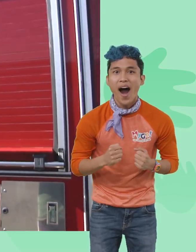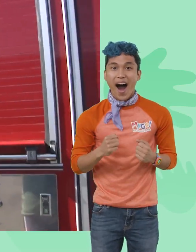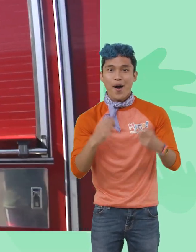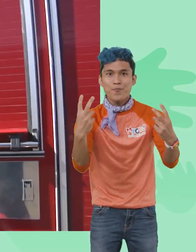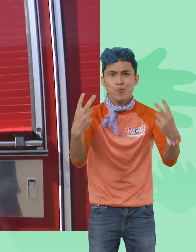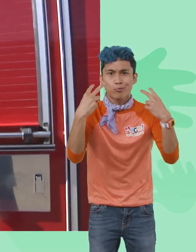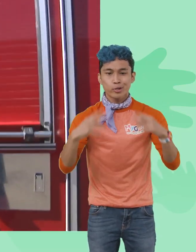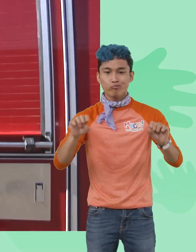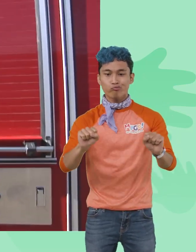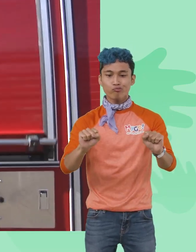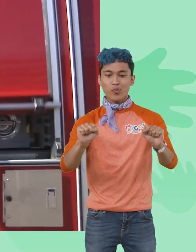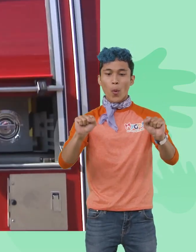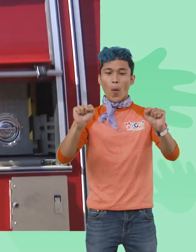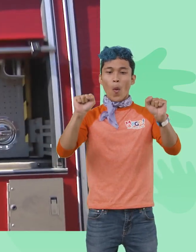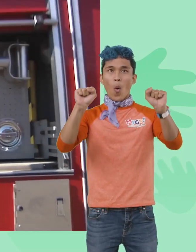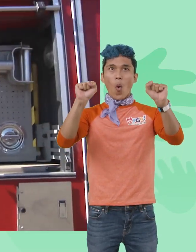Wow, watch this.